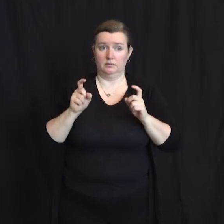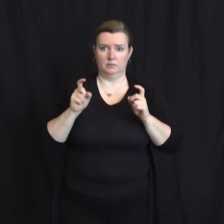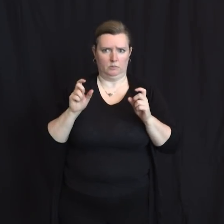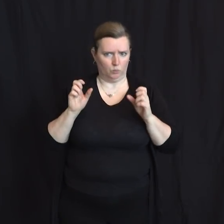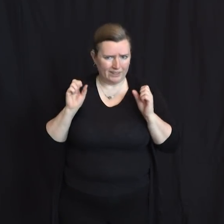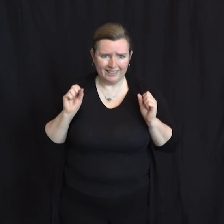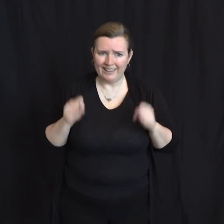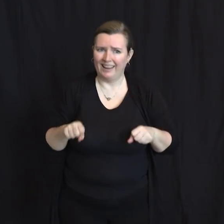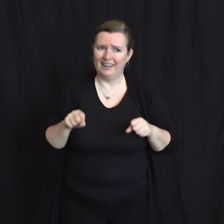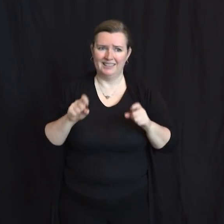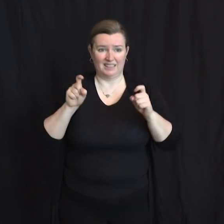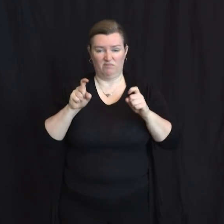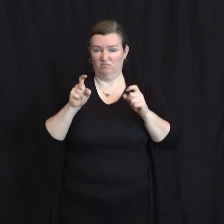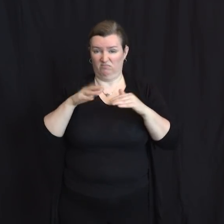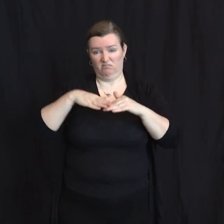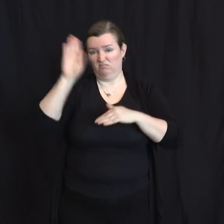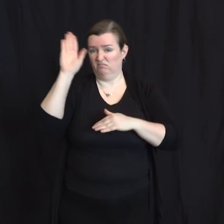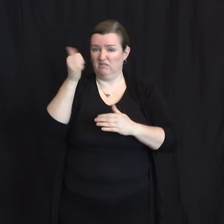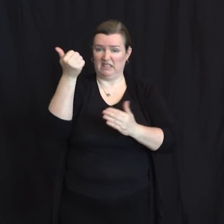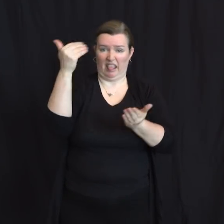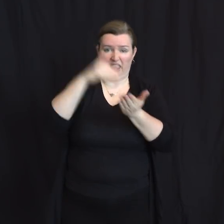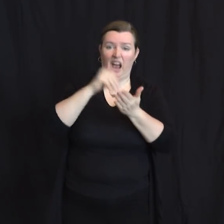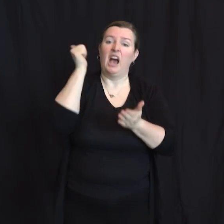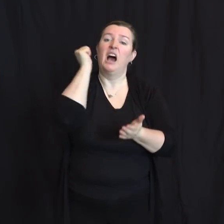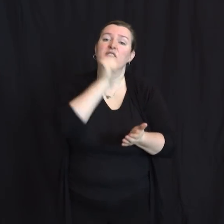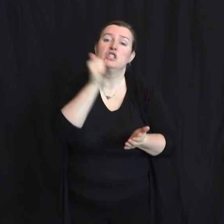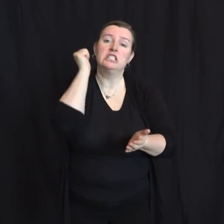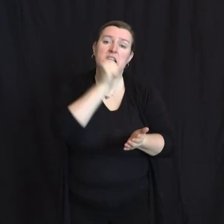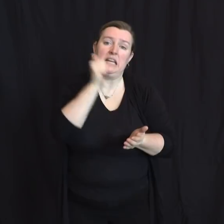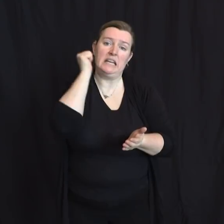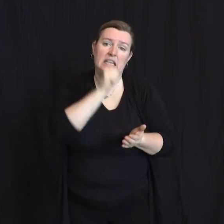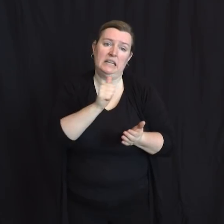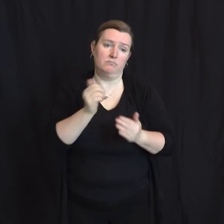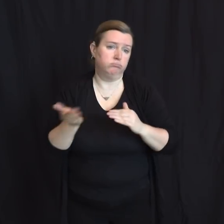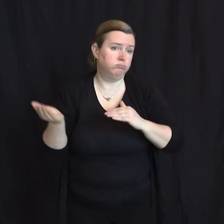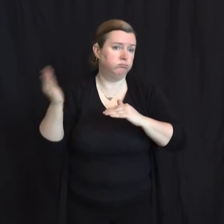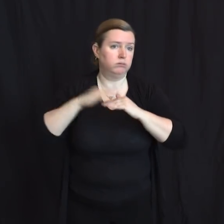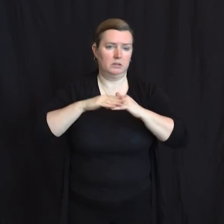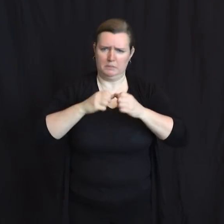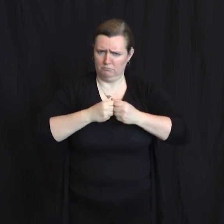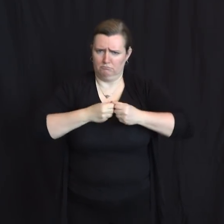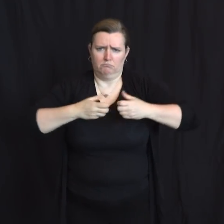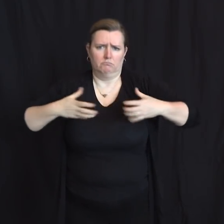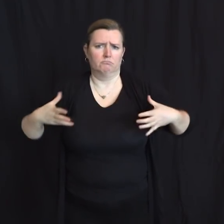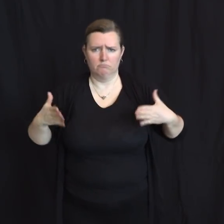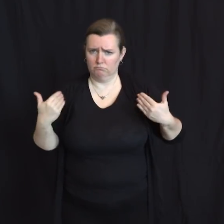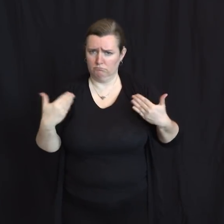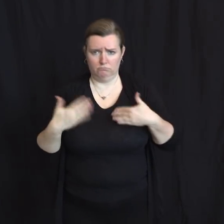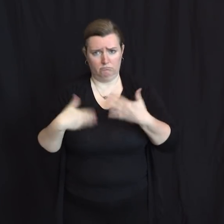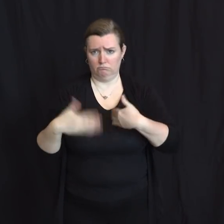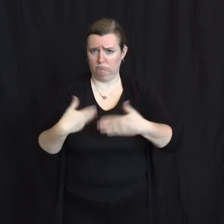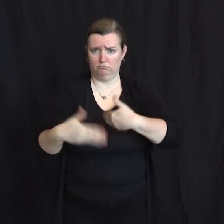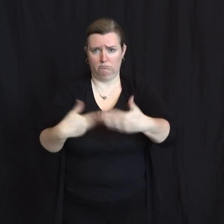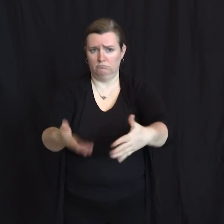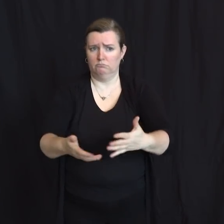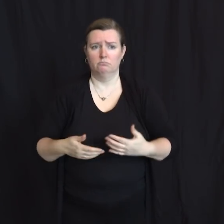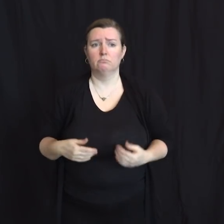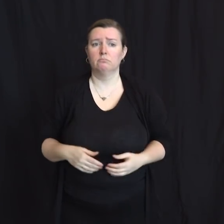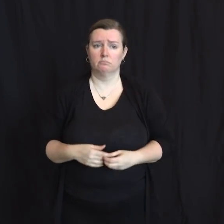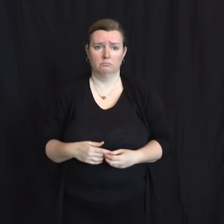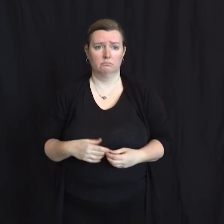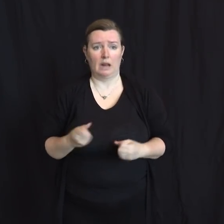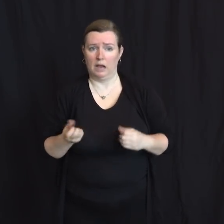test 10,000 people a day, and it is expandable in a modular fashion at an additional